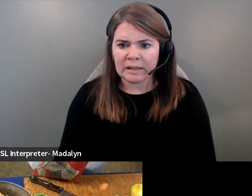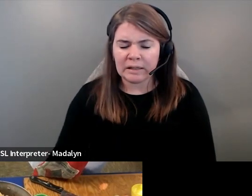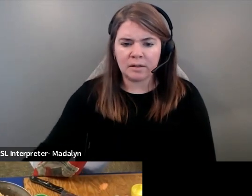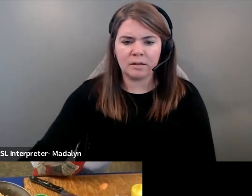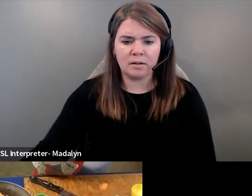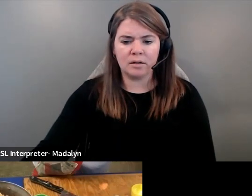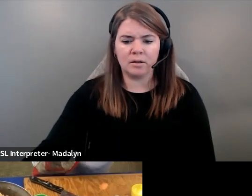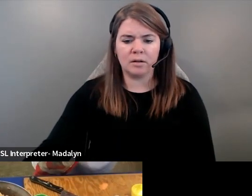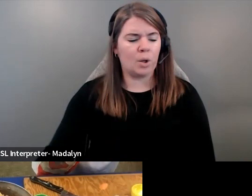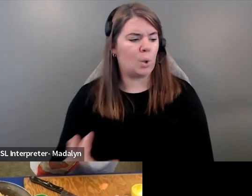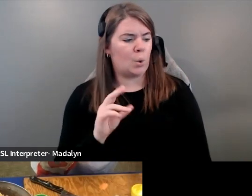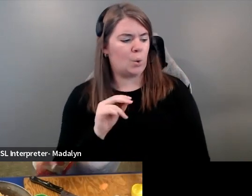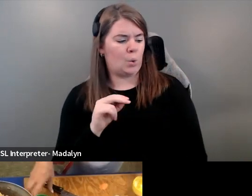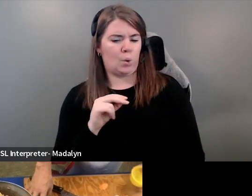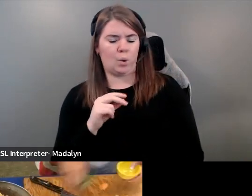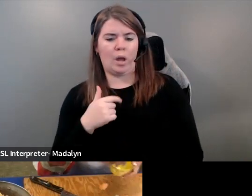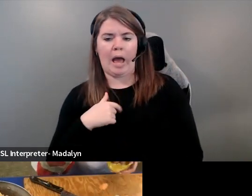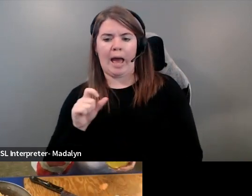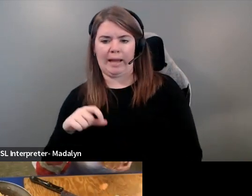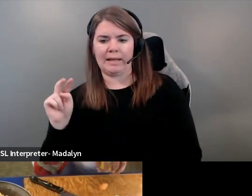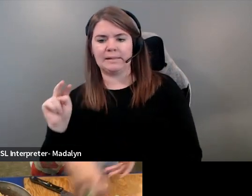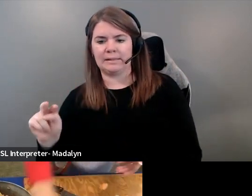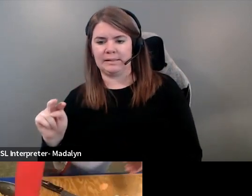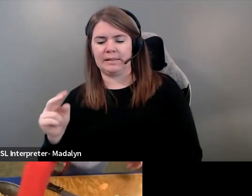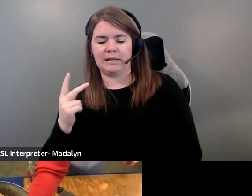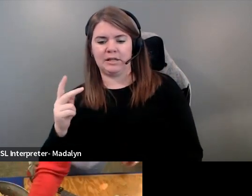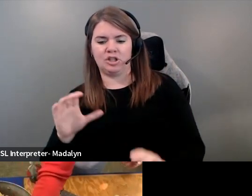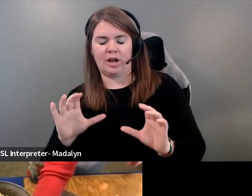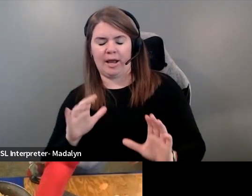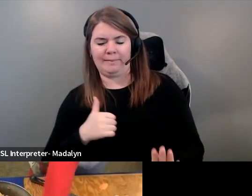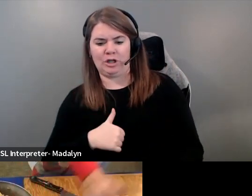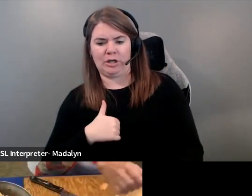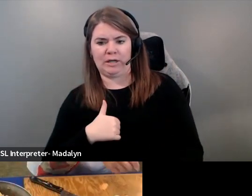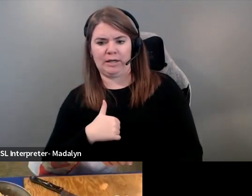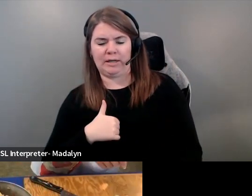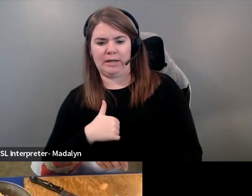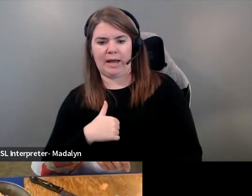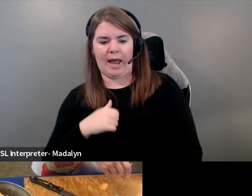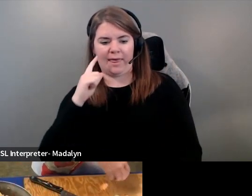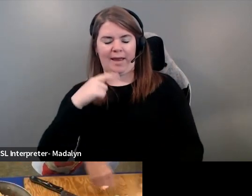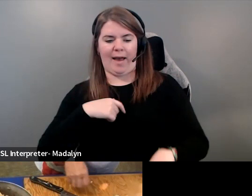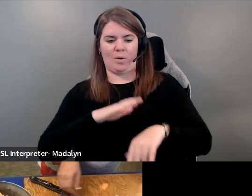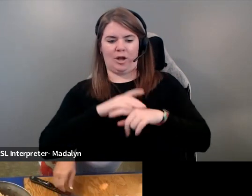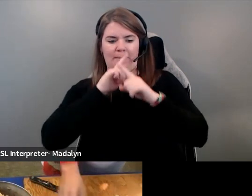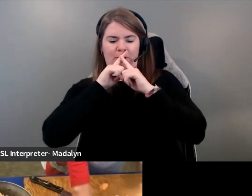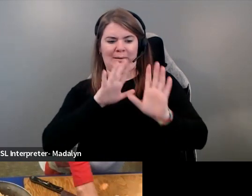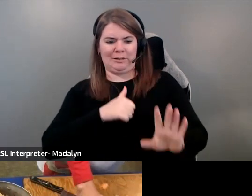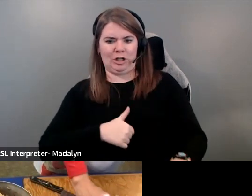Or will no, you I can see the chat. I'm Okay. sorry. I think I was on mute. I'm sorry.